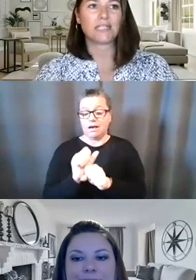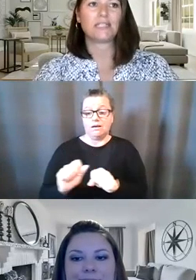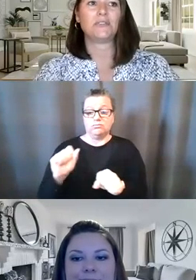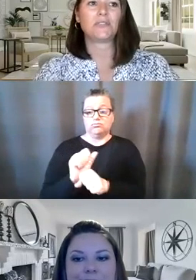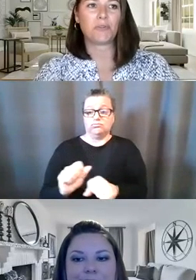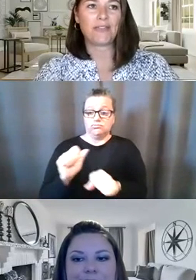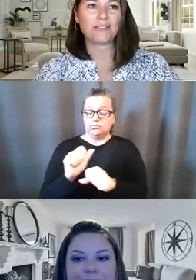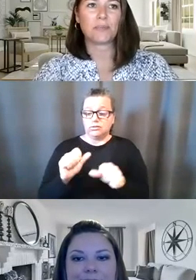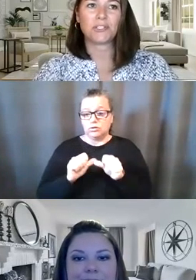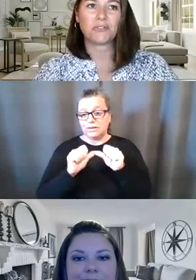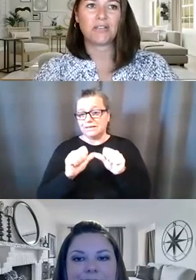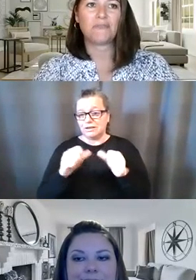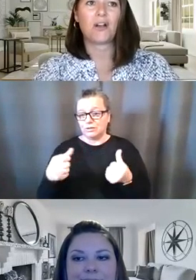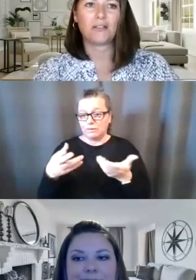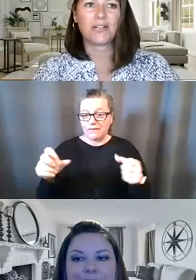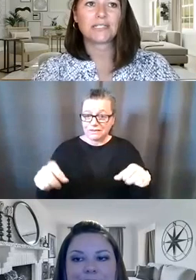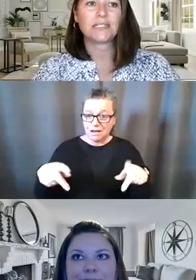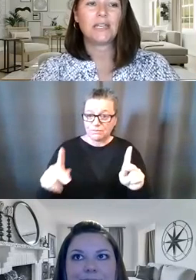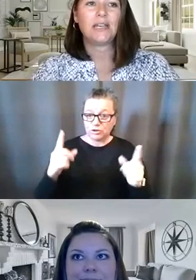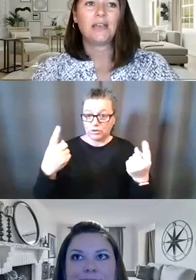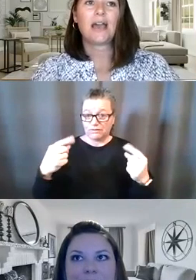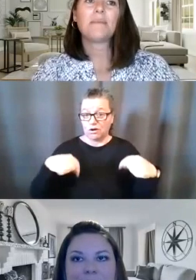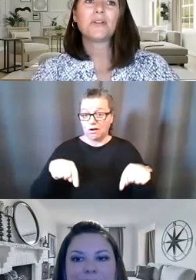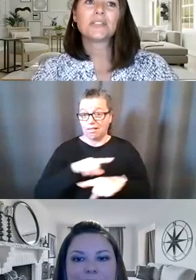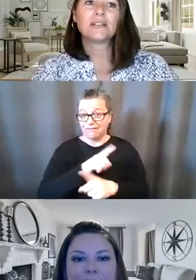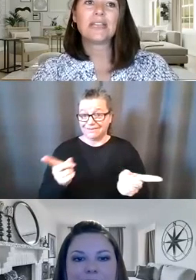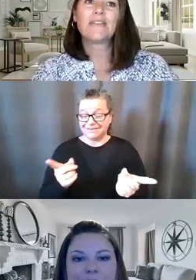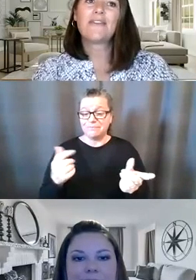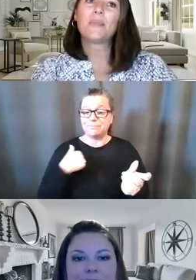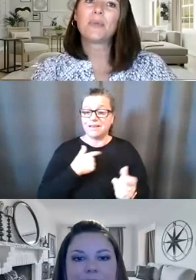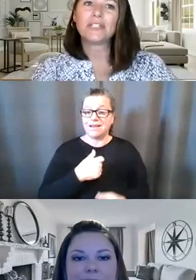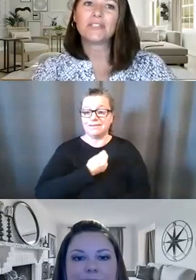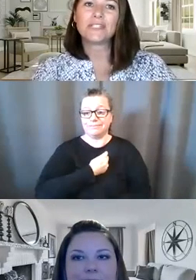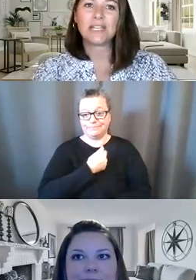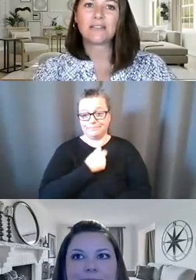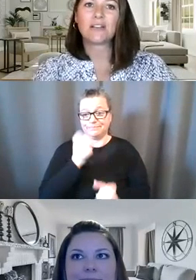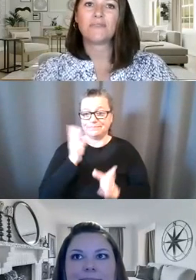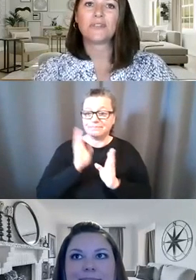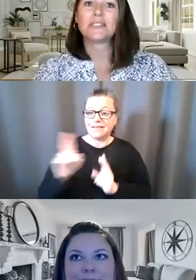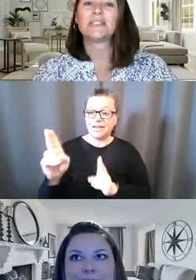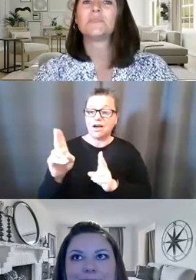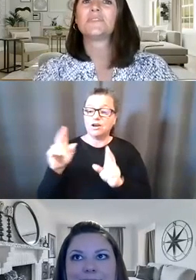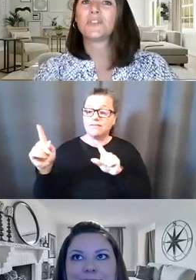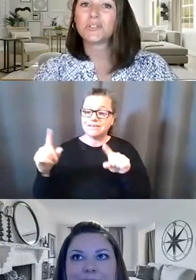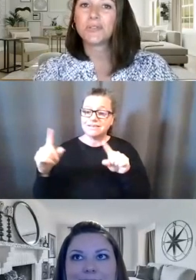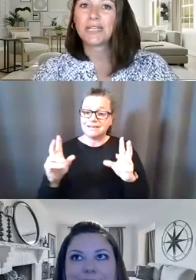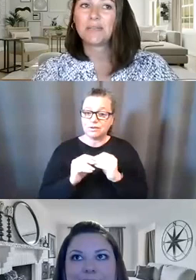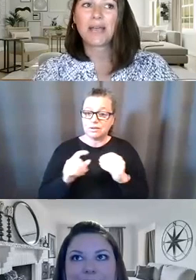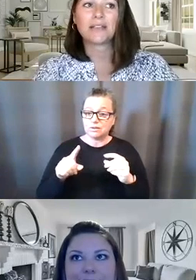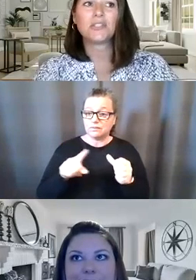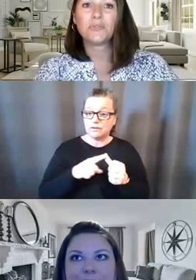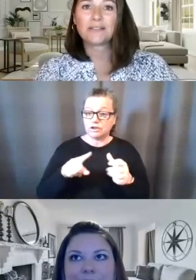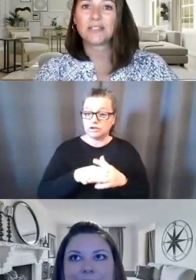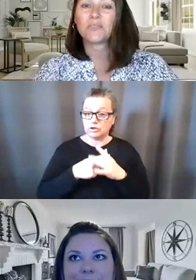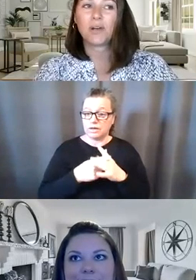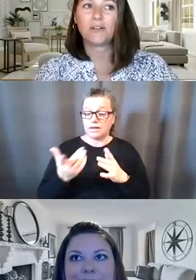to continue to provide this opportunity for all of us. I personally have had the privilege of attending the conference since it was first created back